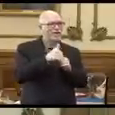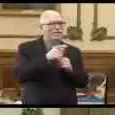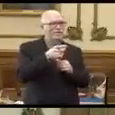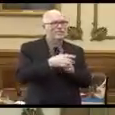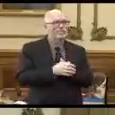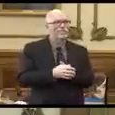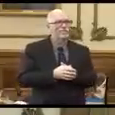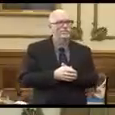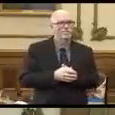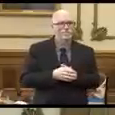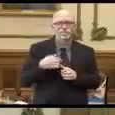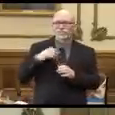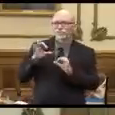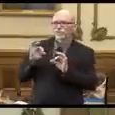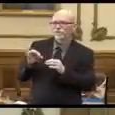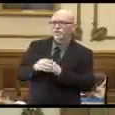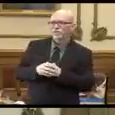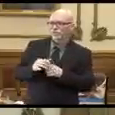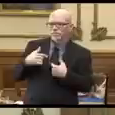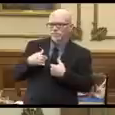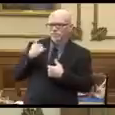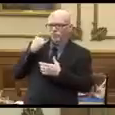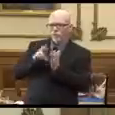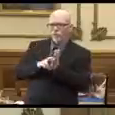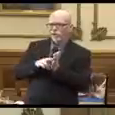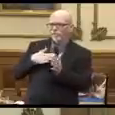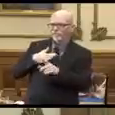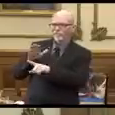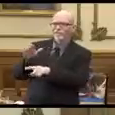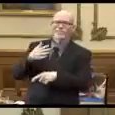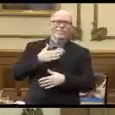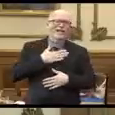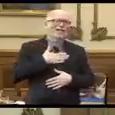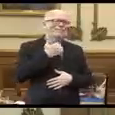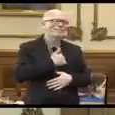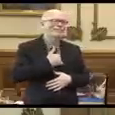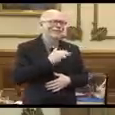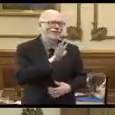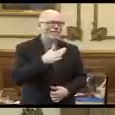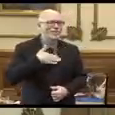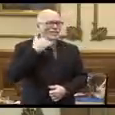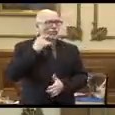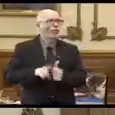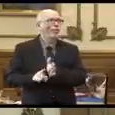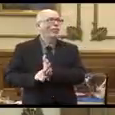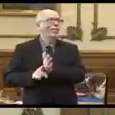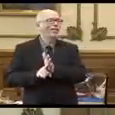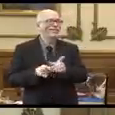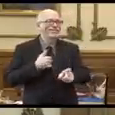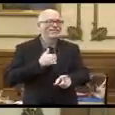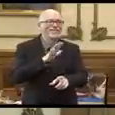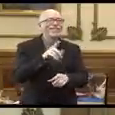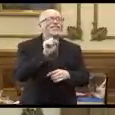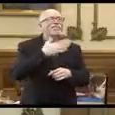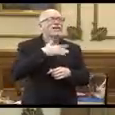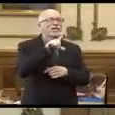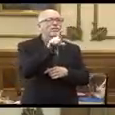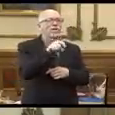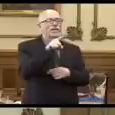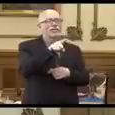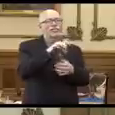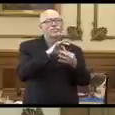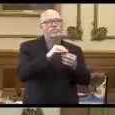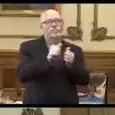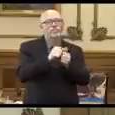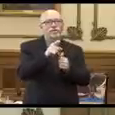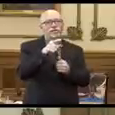doing today? I'm doing great. Is that me or you? That's me. I'm sorry. My phone is always ringing. So my question is regarding